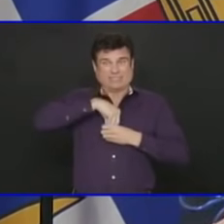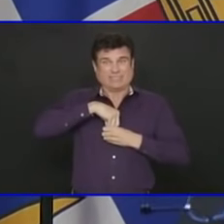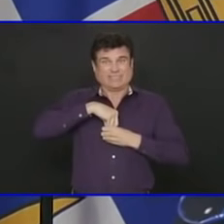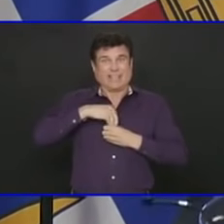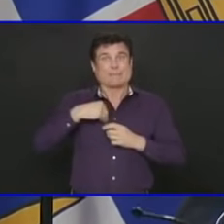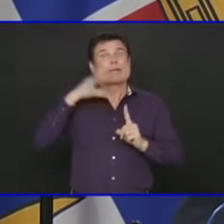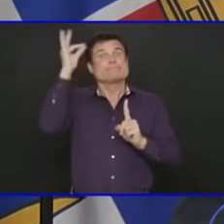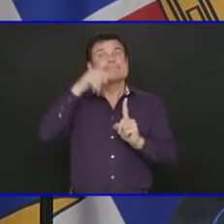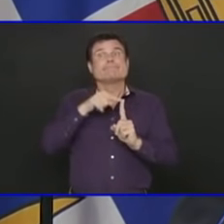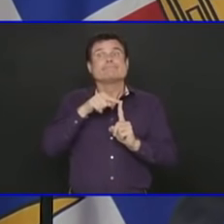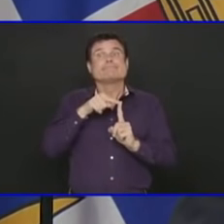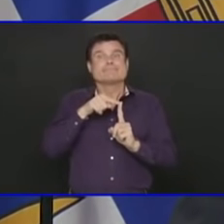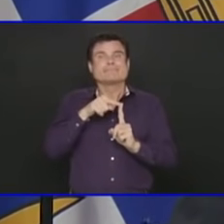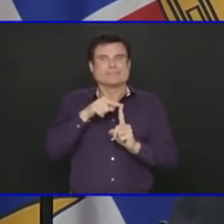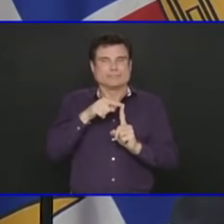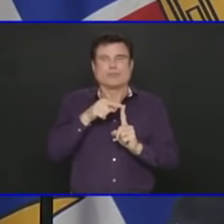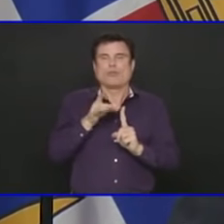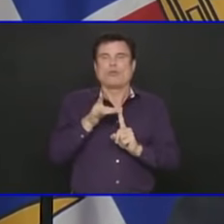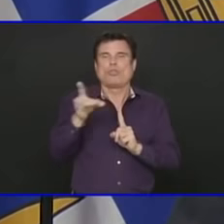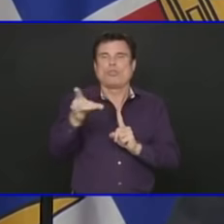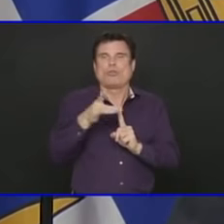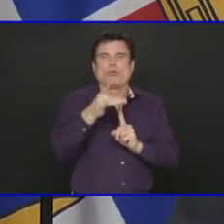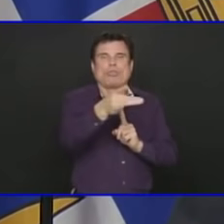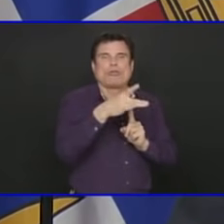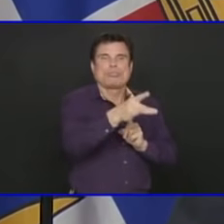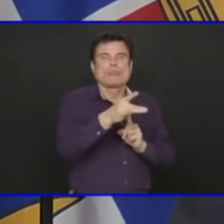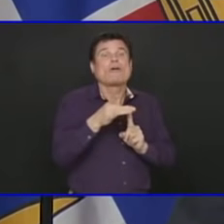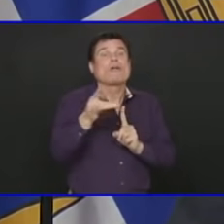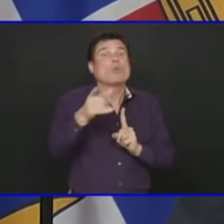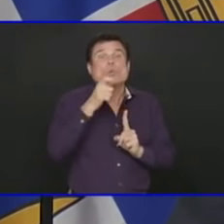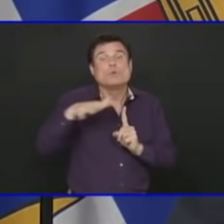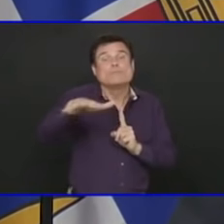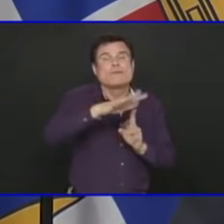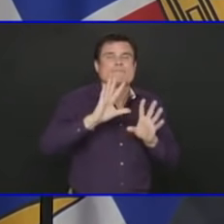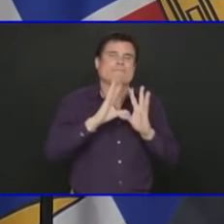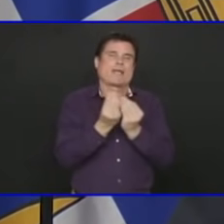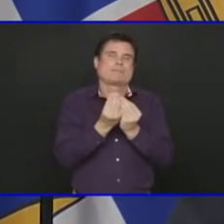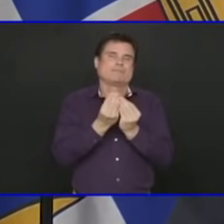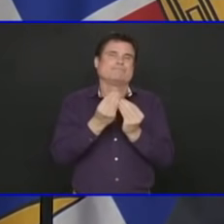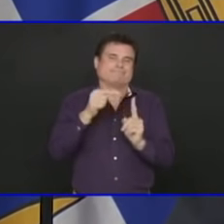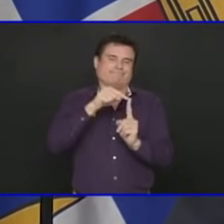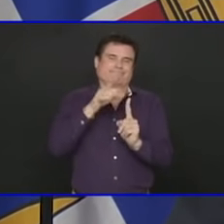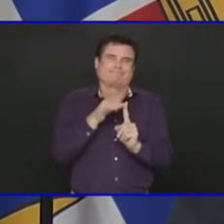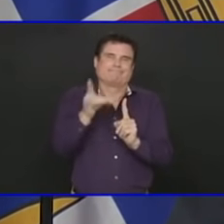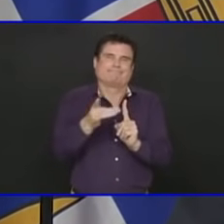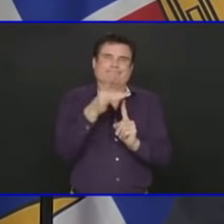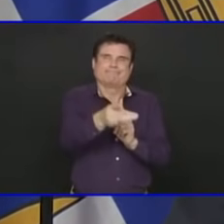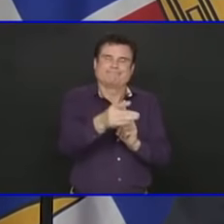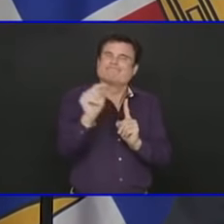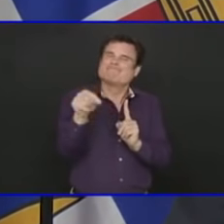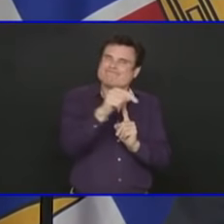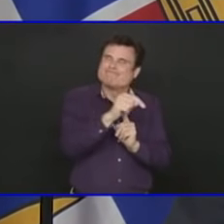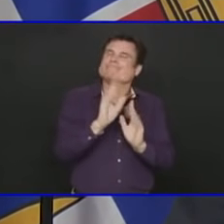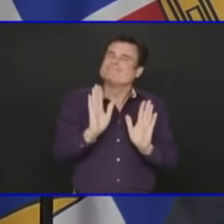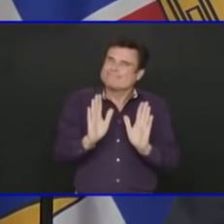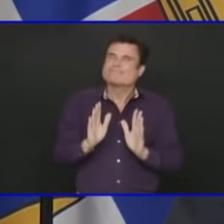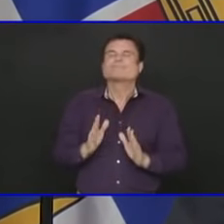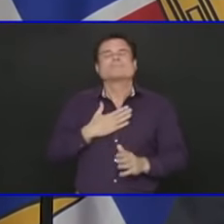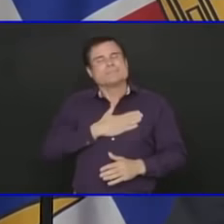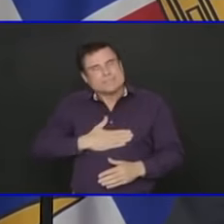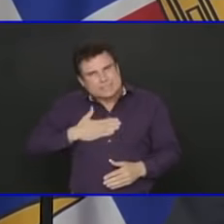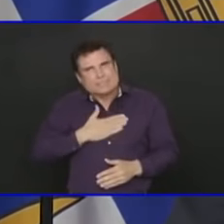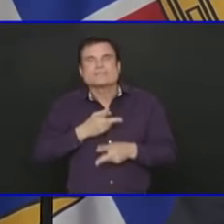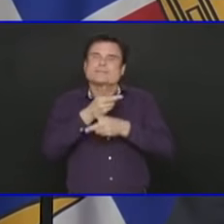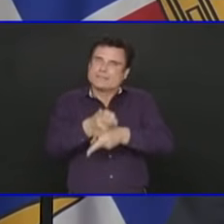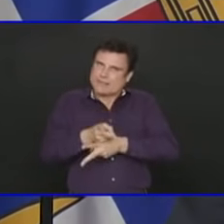careful where we know that there's risk of transmission of this illness. Currently, we have 77 people here in